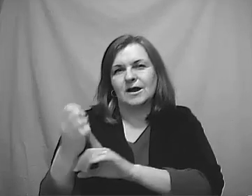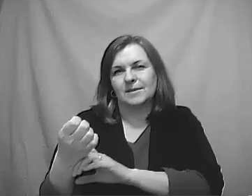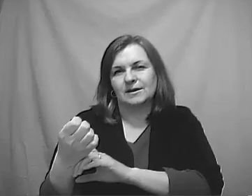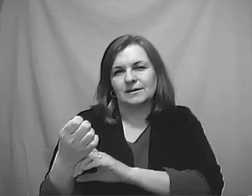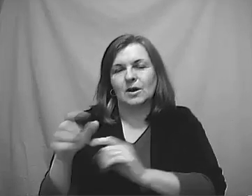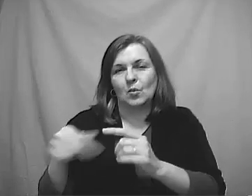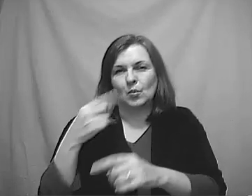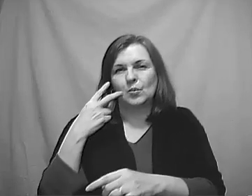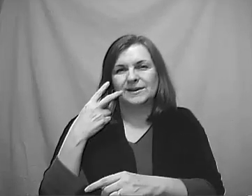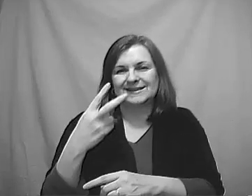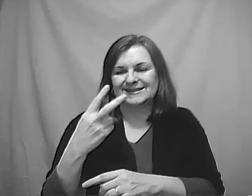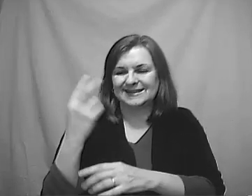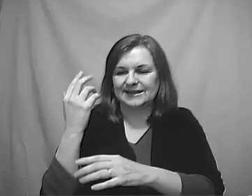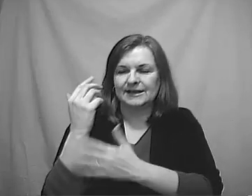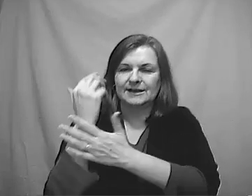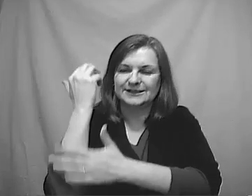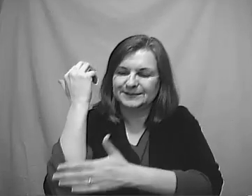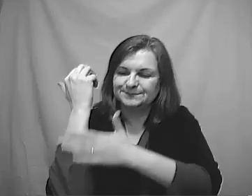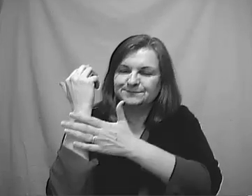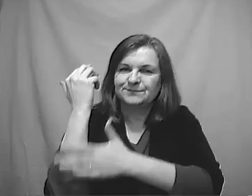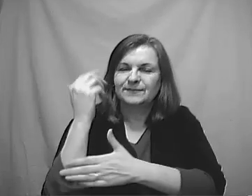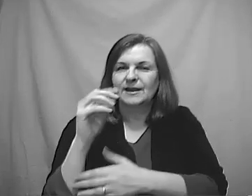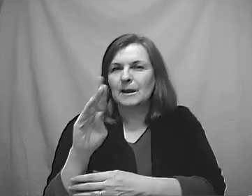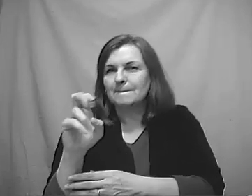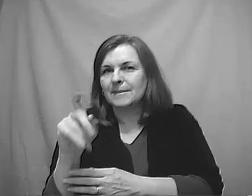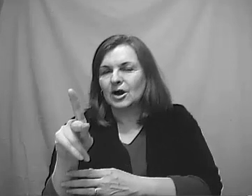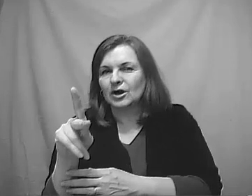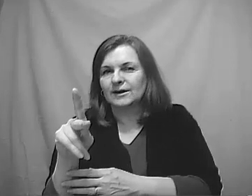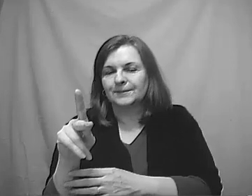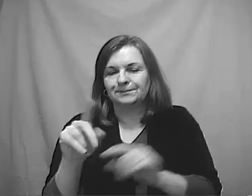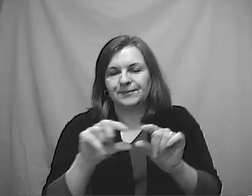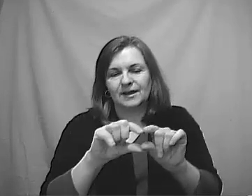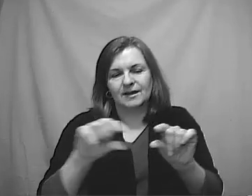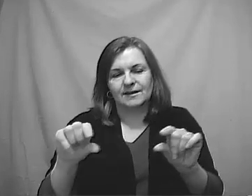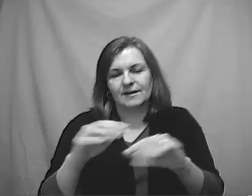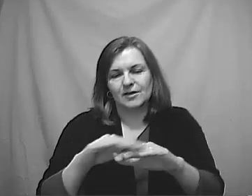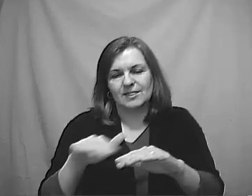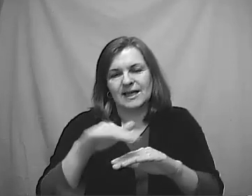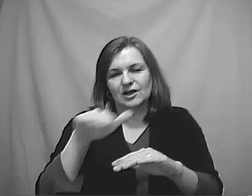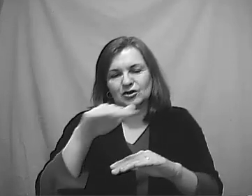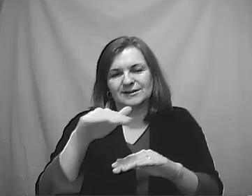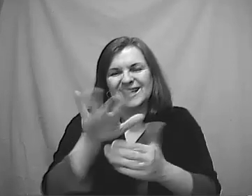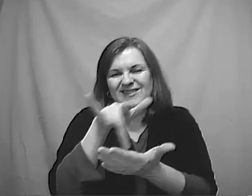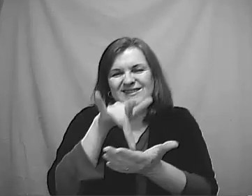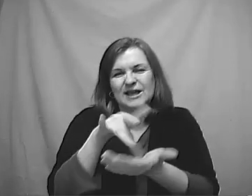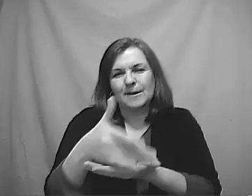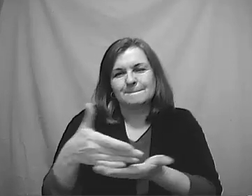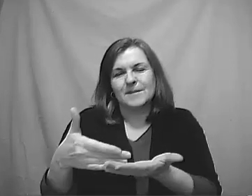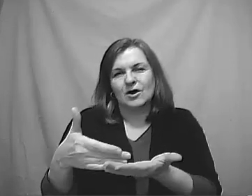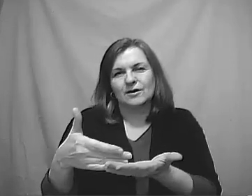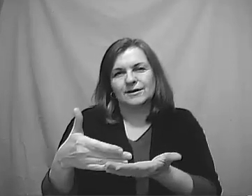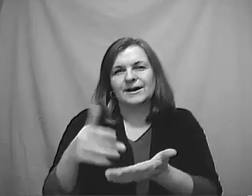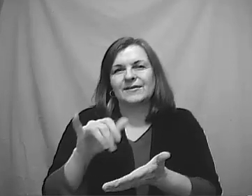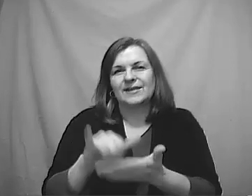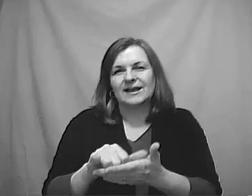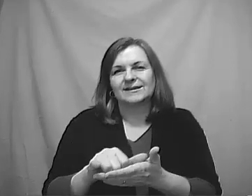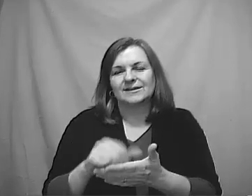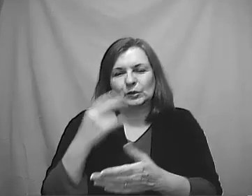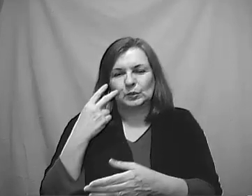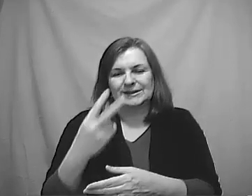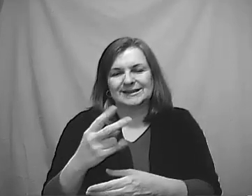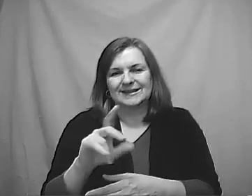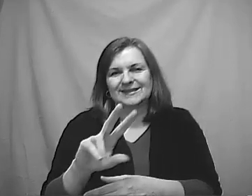in the environment. So when we see this, we have this kind of center part that builds up, and this is where we